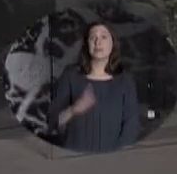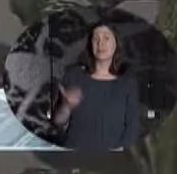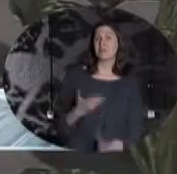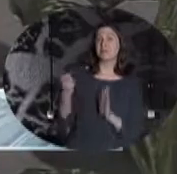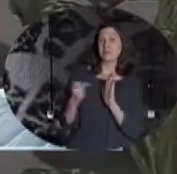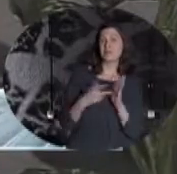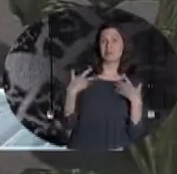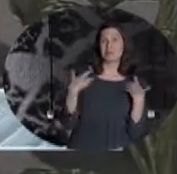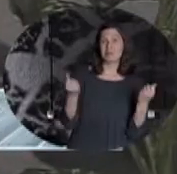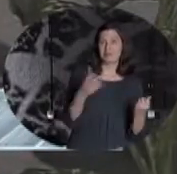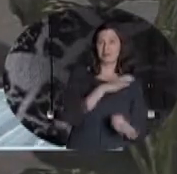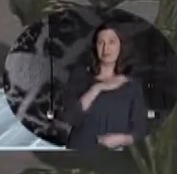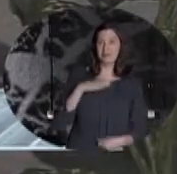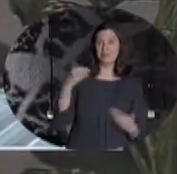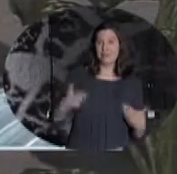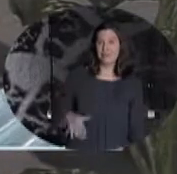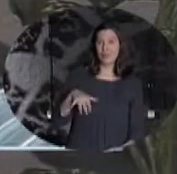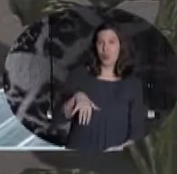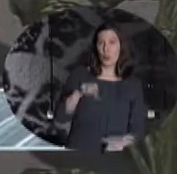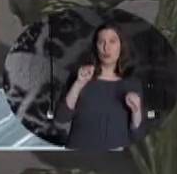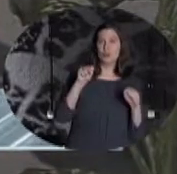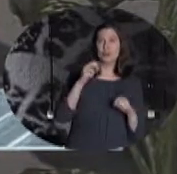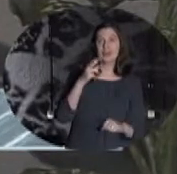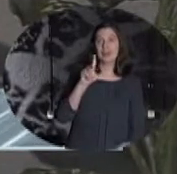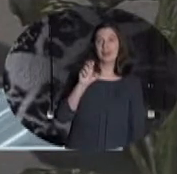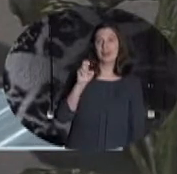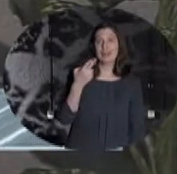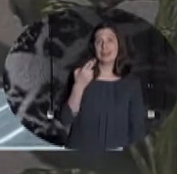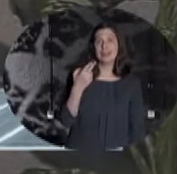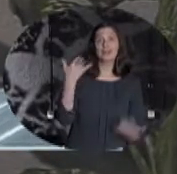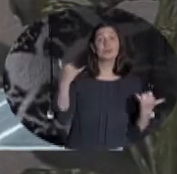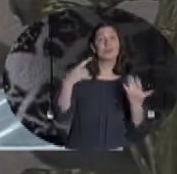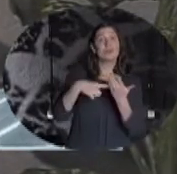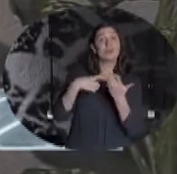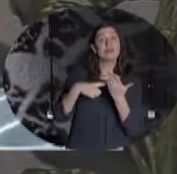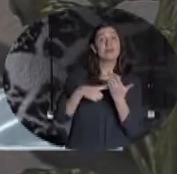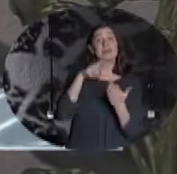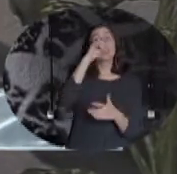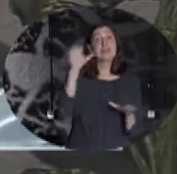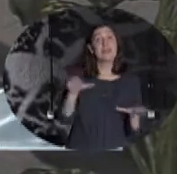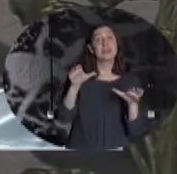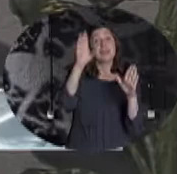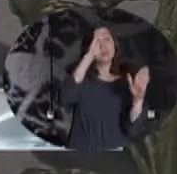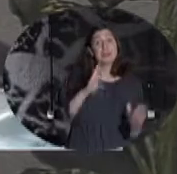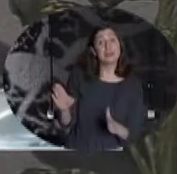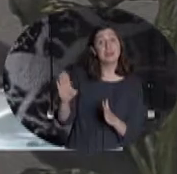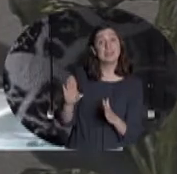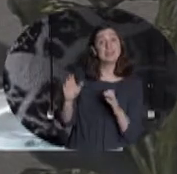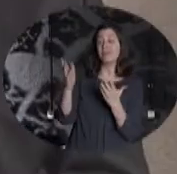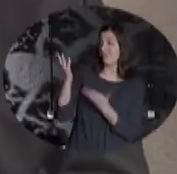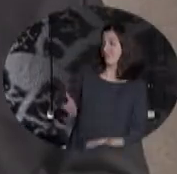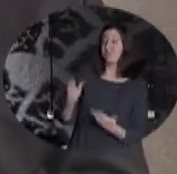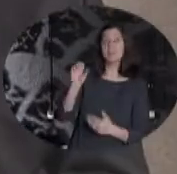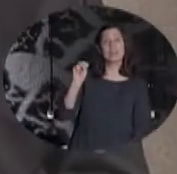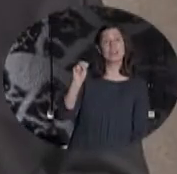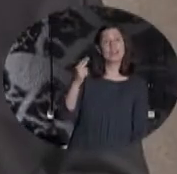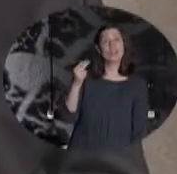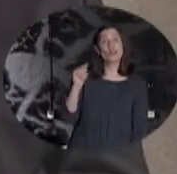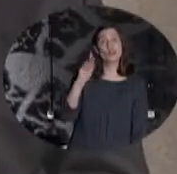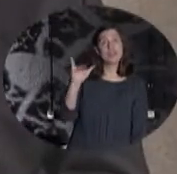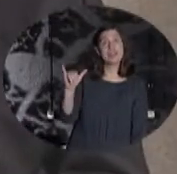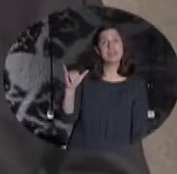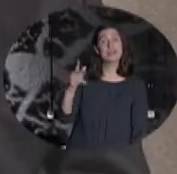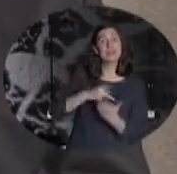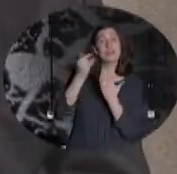Welcome back to Healthy Cleveland. I'm your host, Leah Haslidge, and today we're discussing summer activity preparedness. With us is Shadi Swade, who is